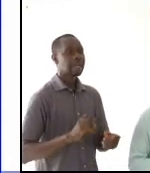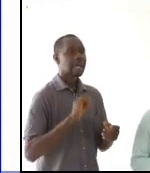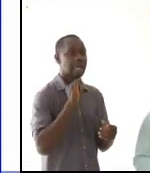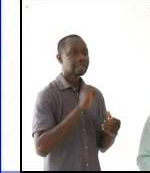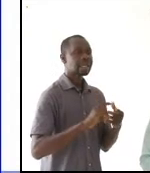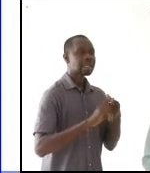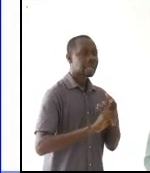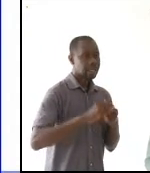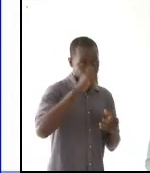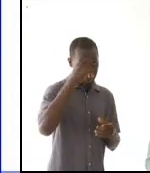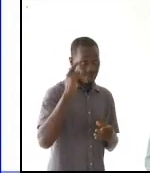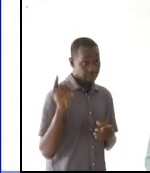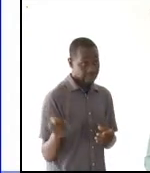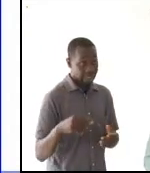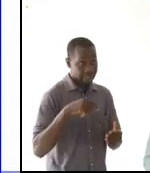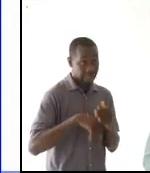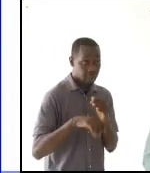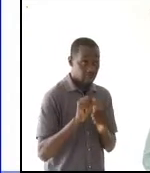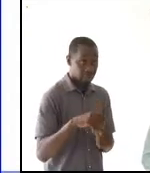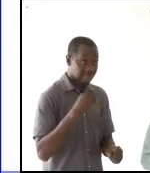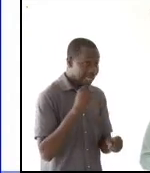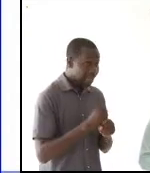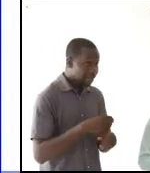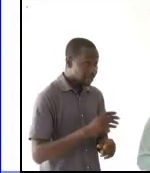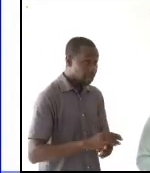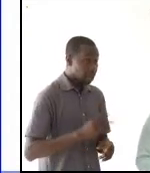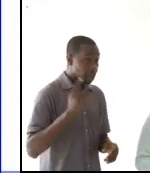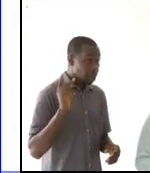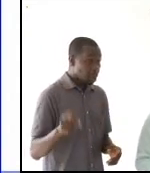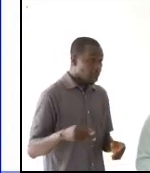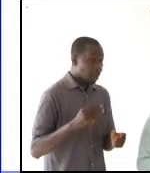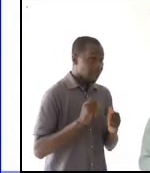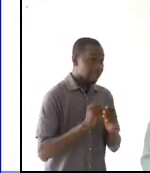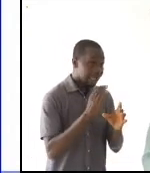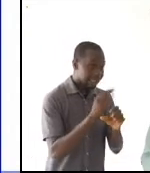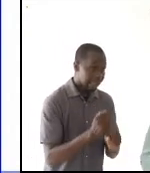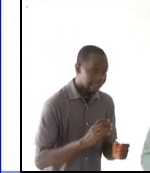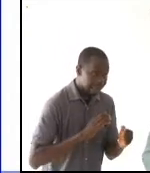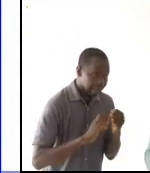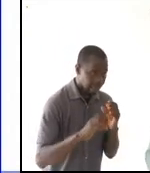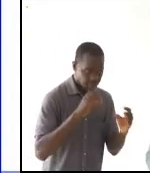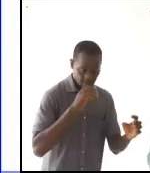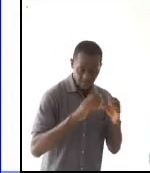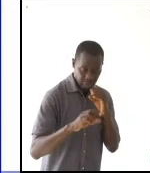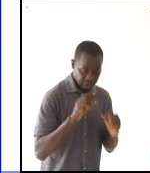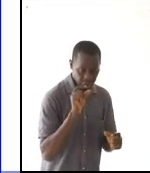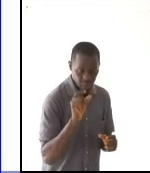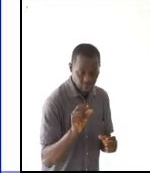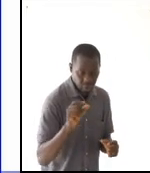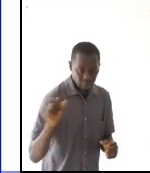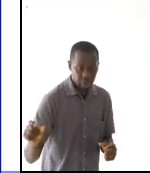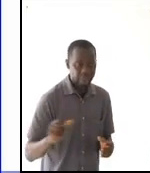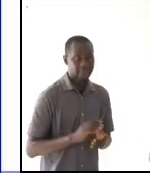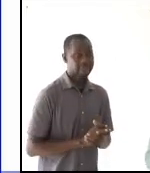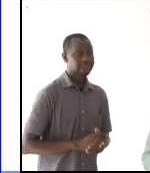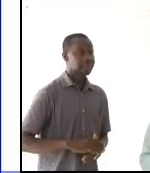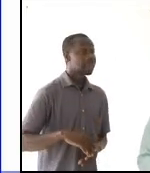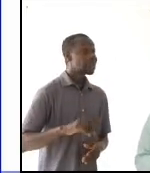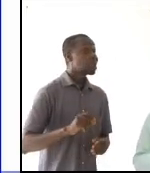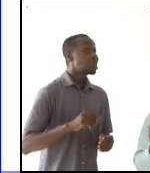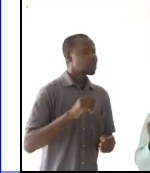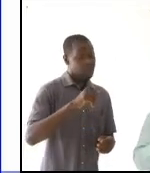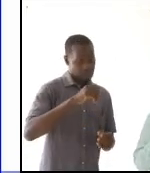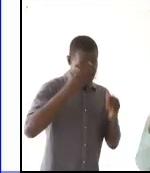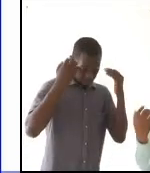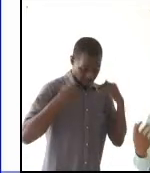of glands in your body that make the hormones that help cells to communicate to each other. The body works